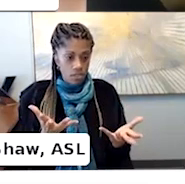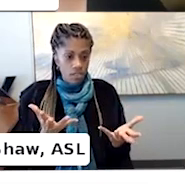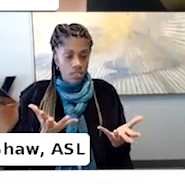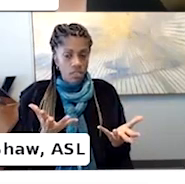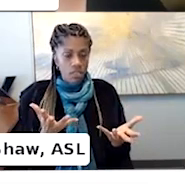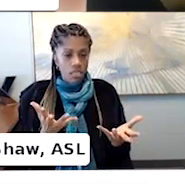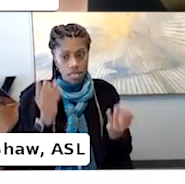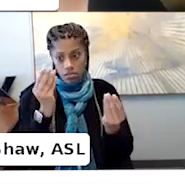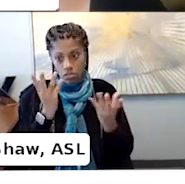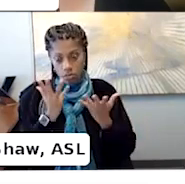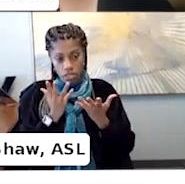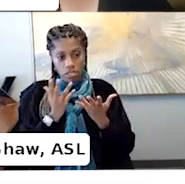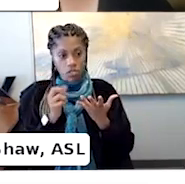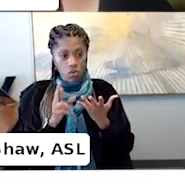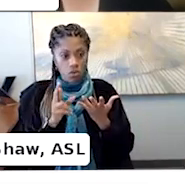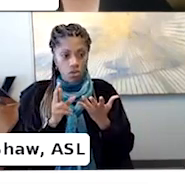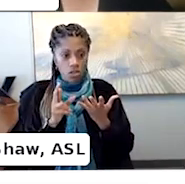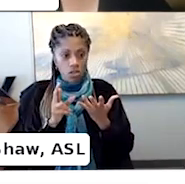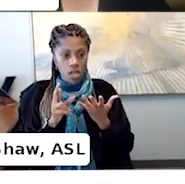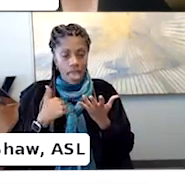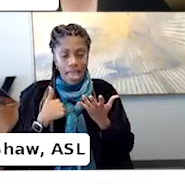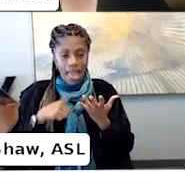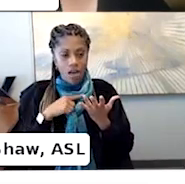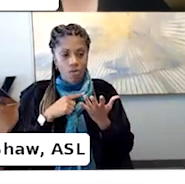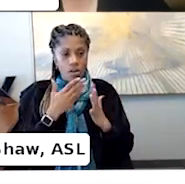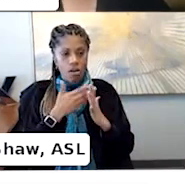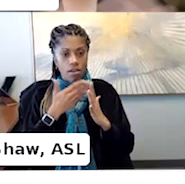us. And our archive is full of